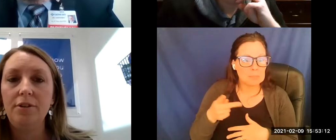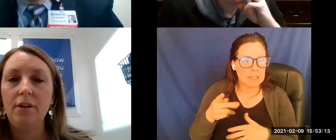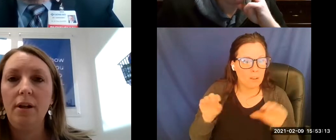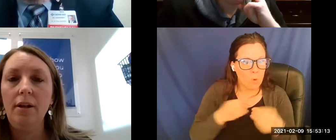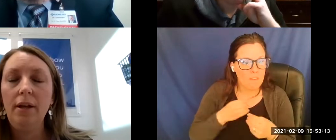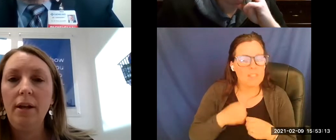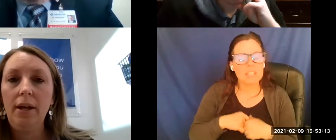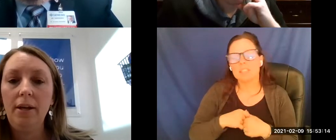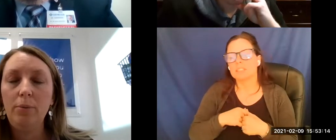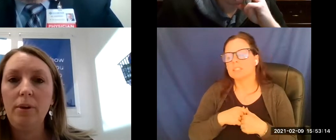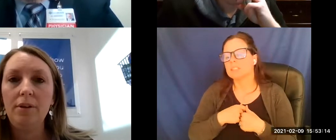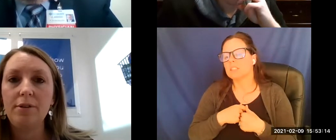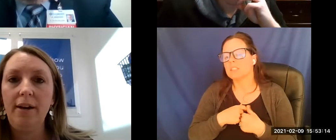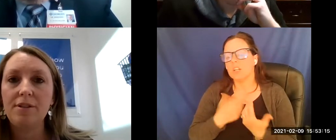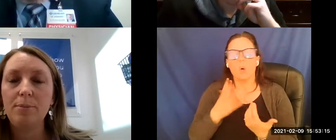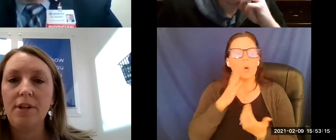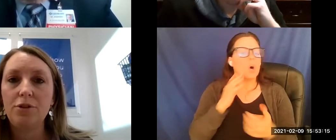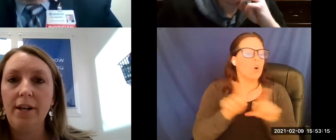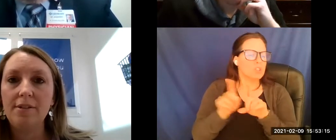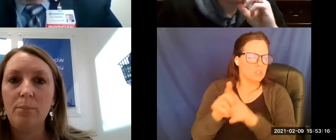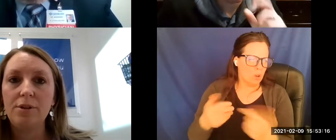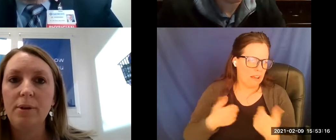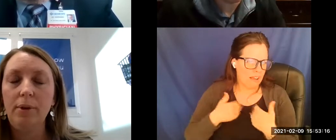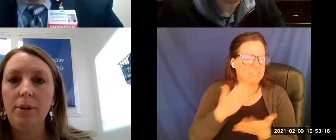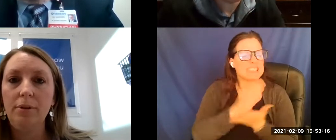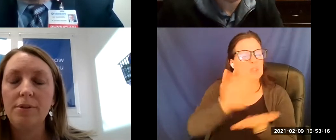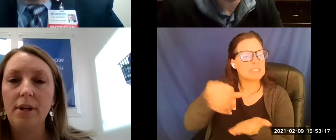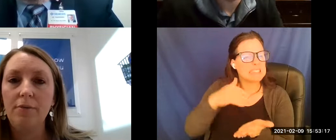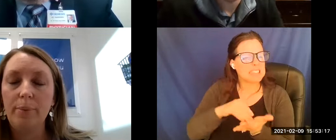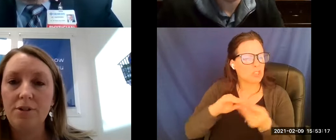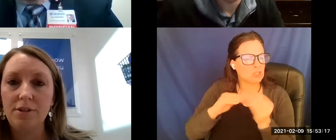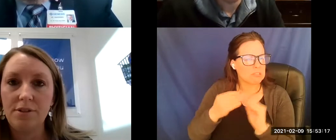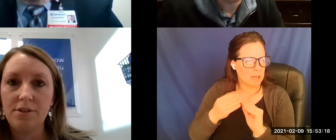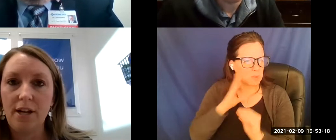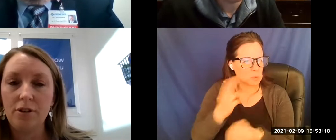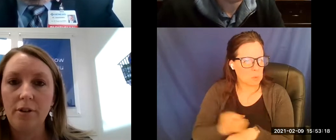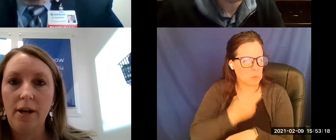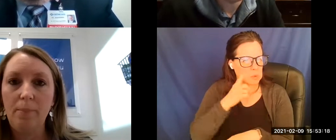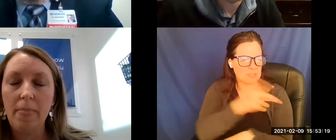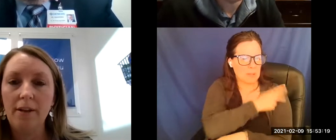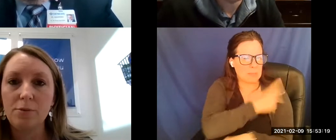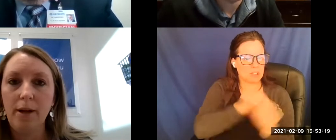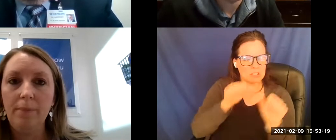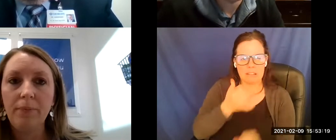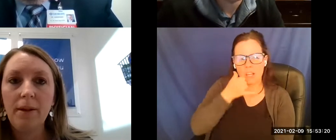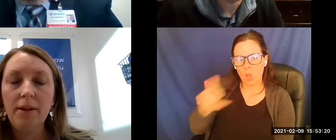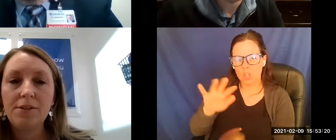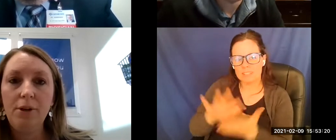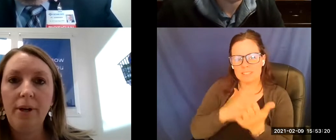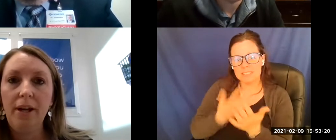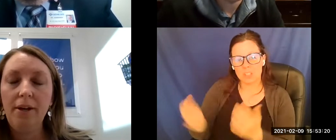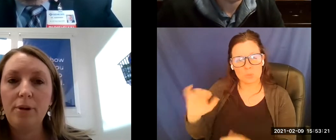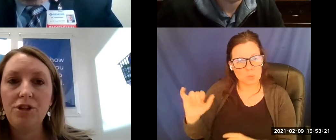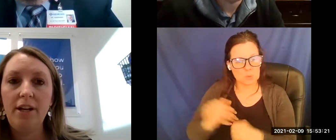back to call. And we'll also have some centralized numbers that we will use for patients to schedule as well.